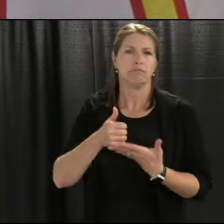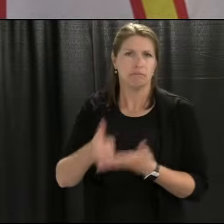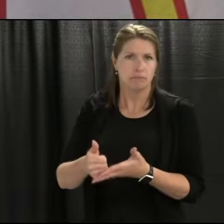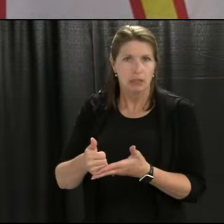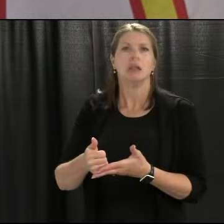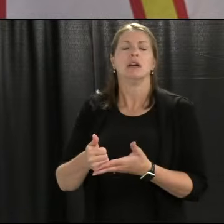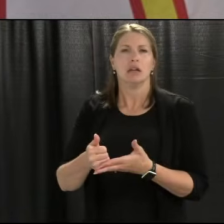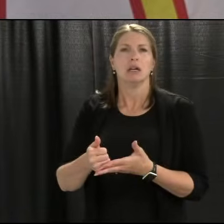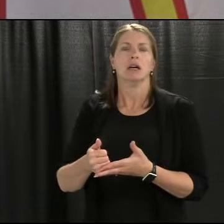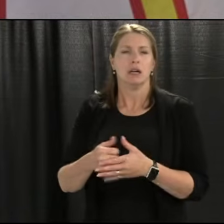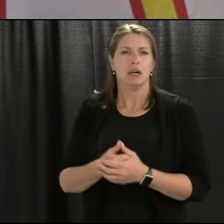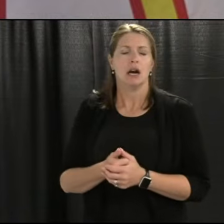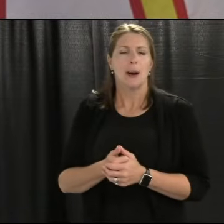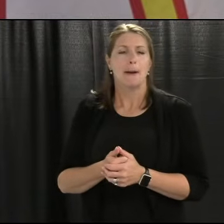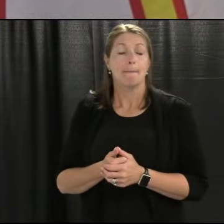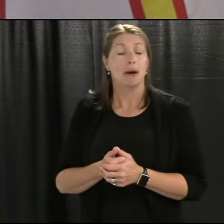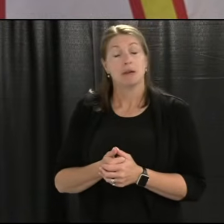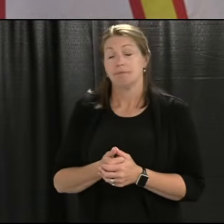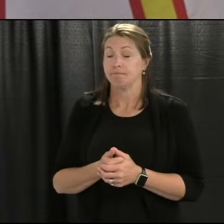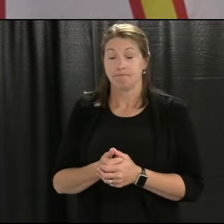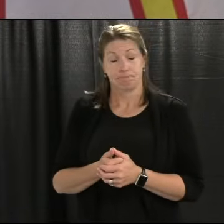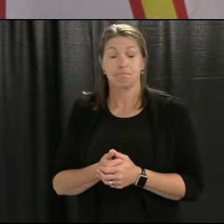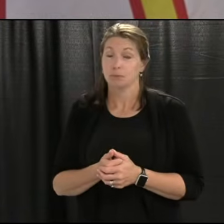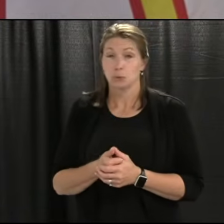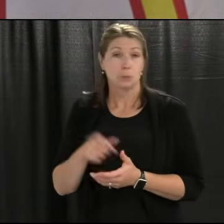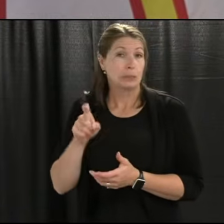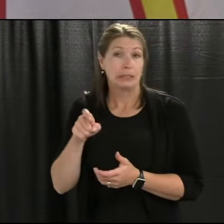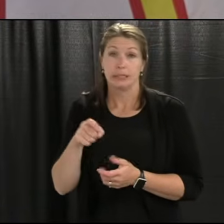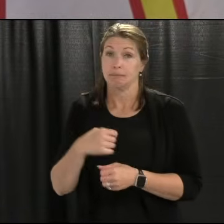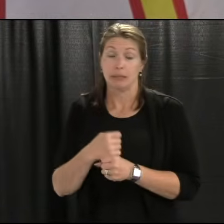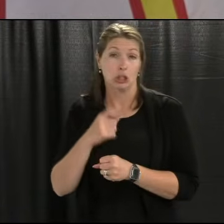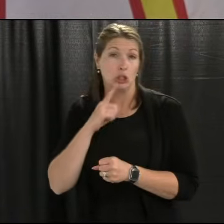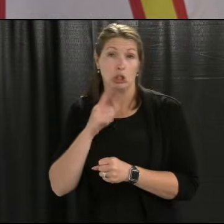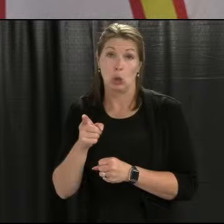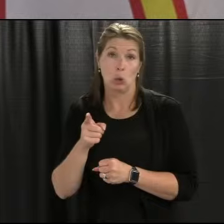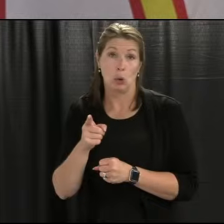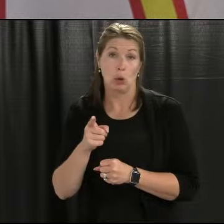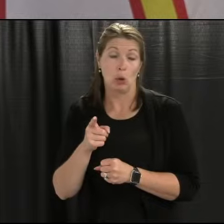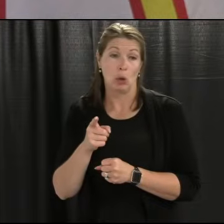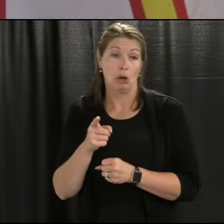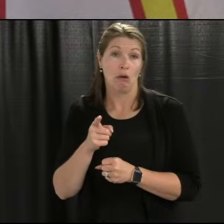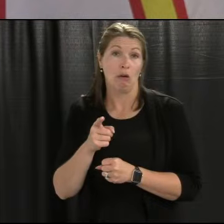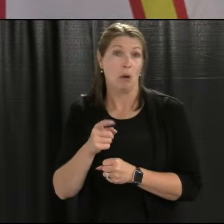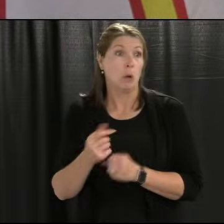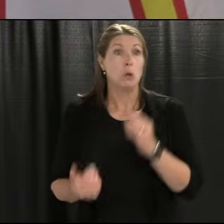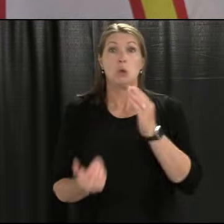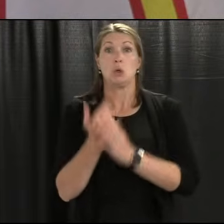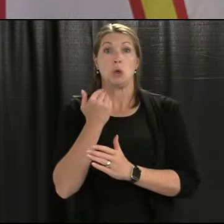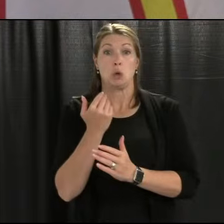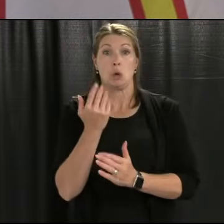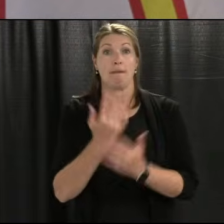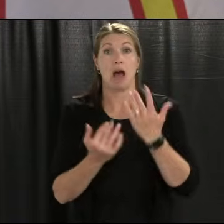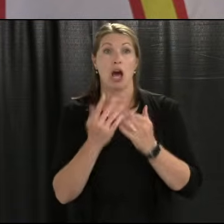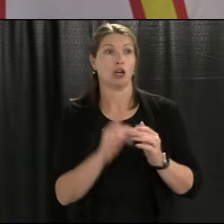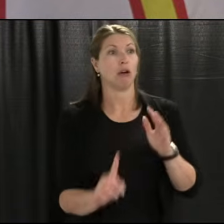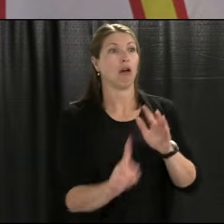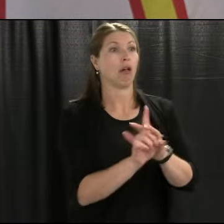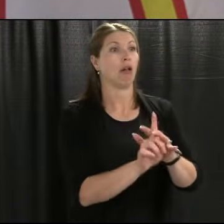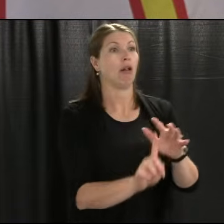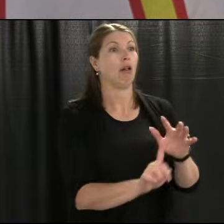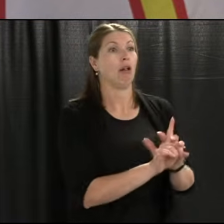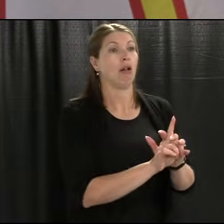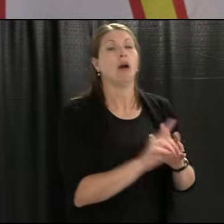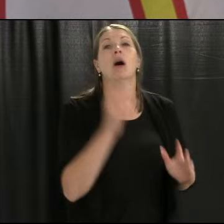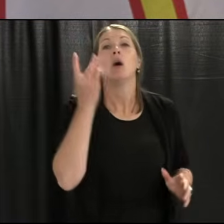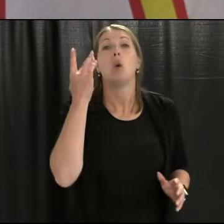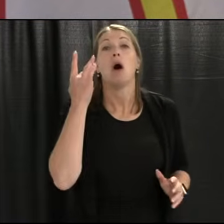That we need to make sure that no further fires crop up, because we do